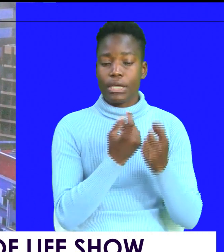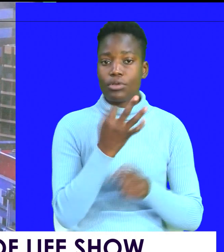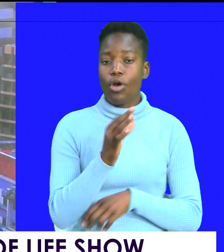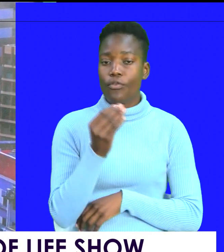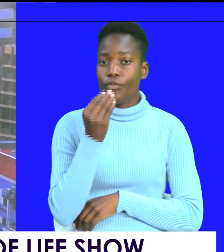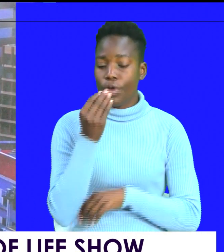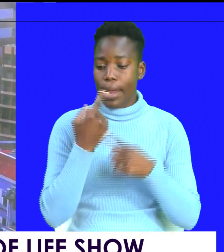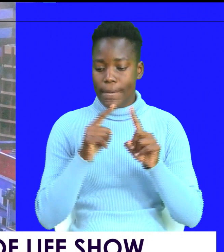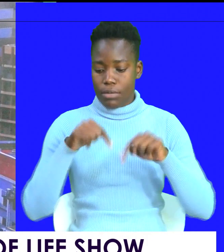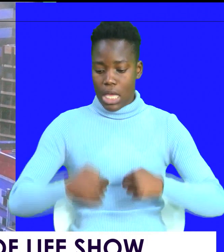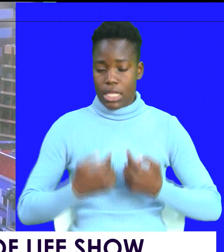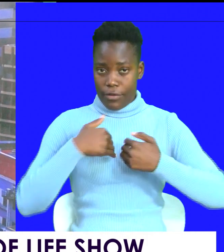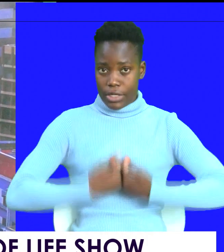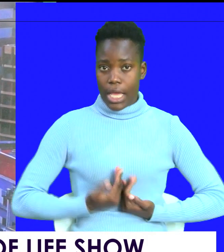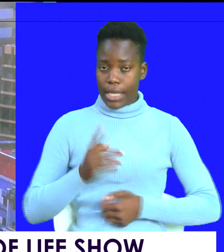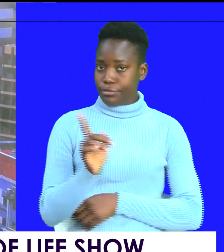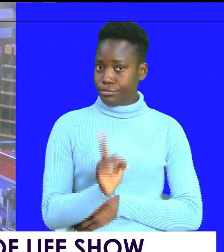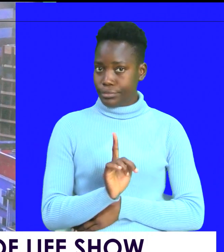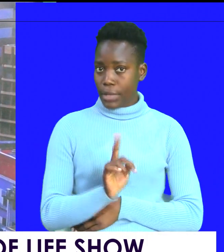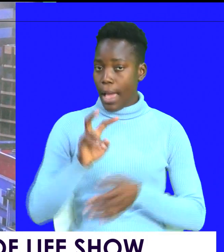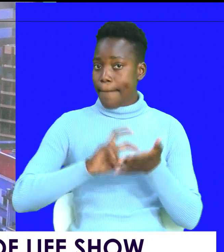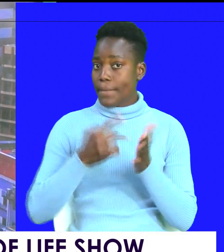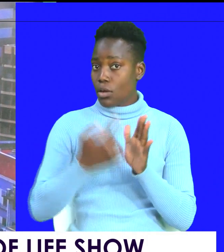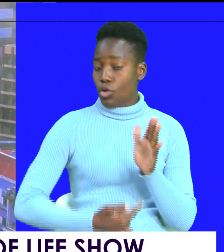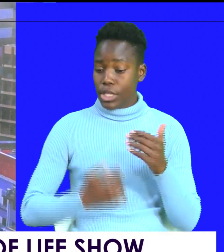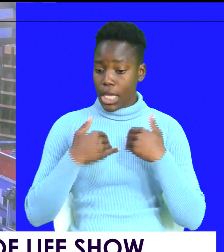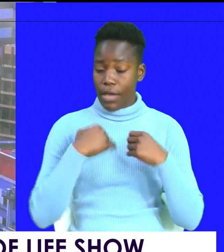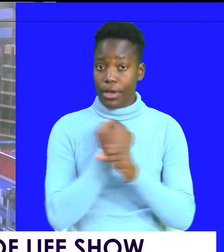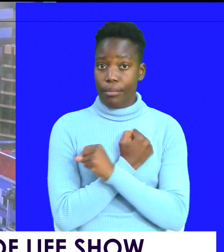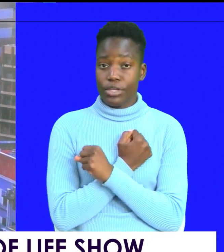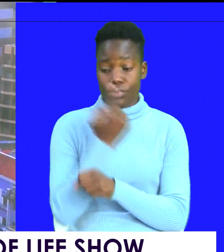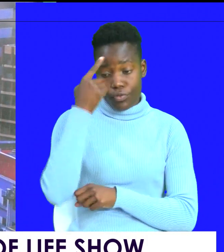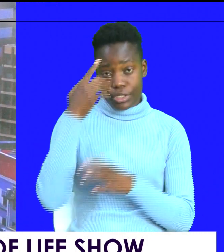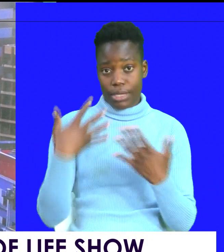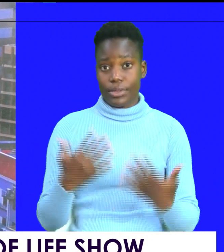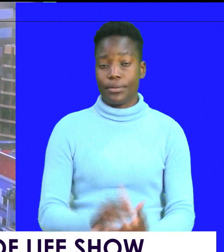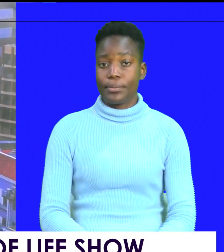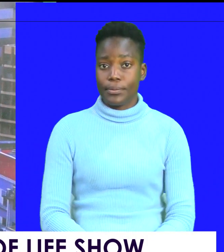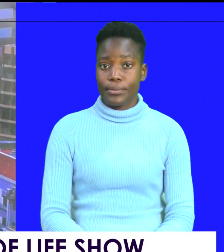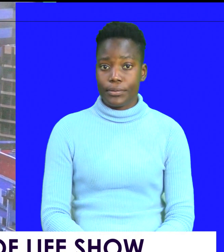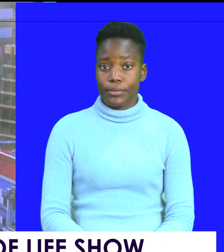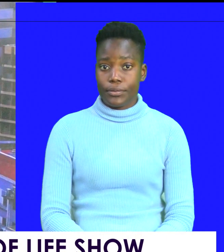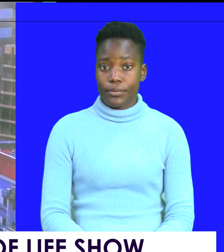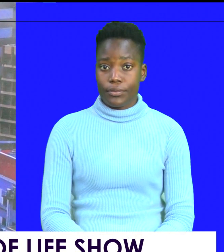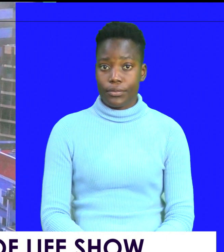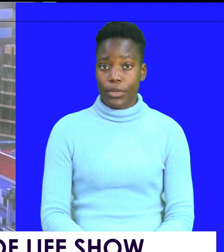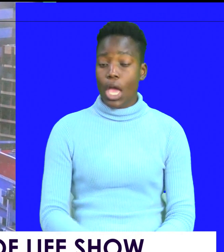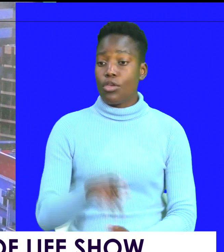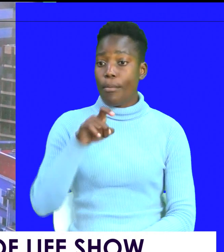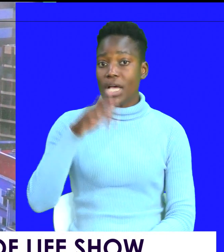get tired. It means they have a passion for something. You need